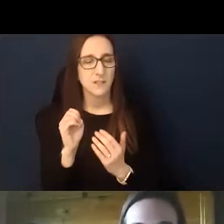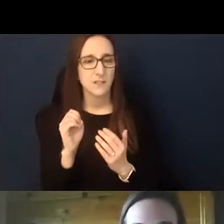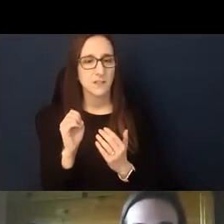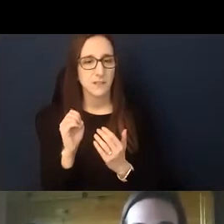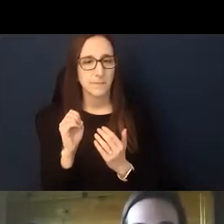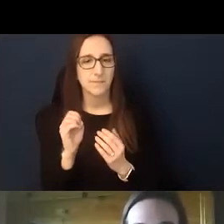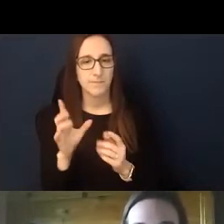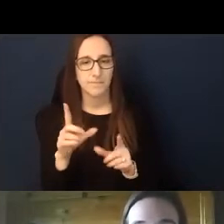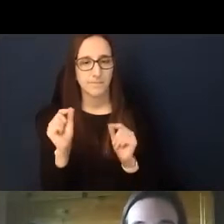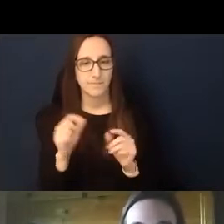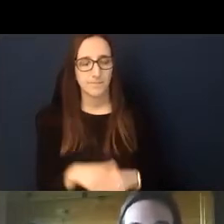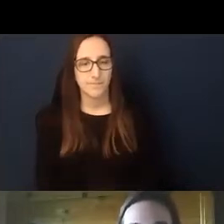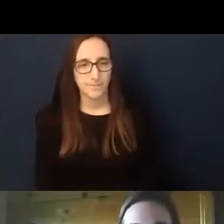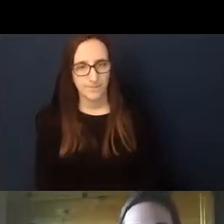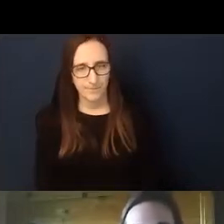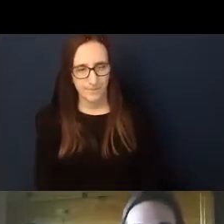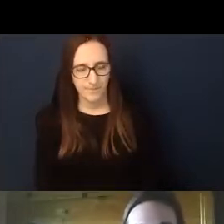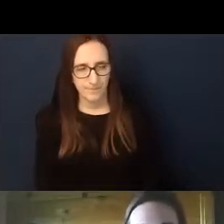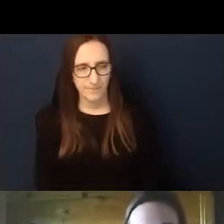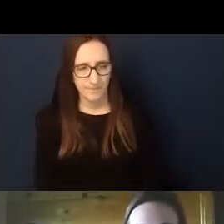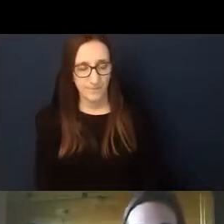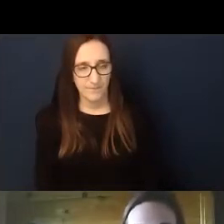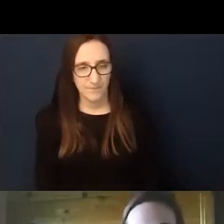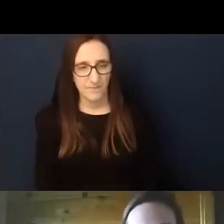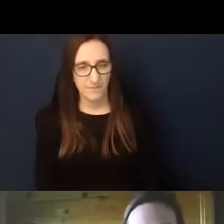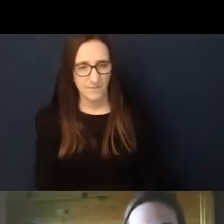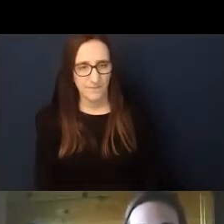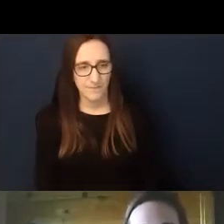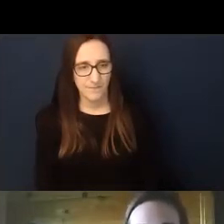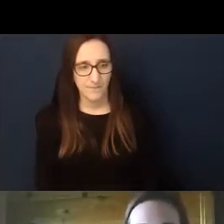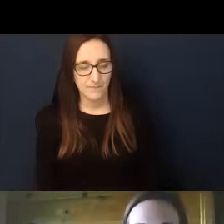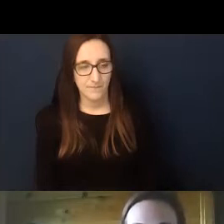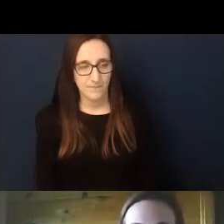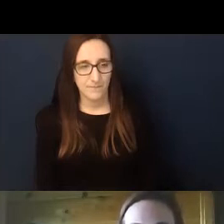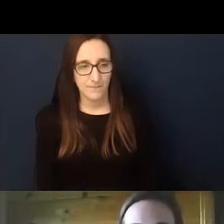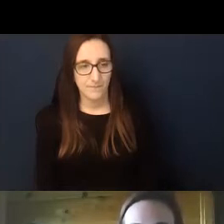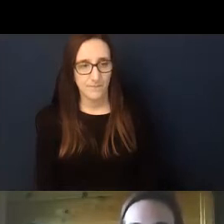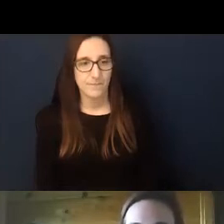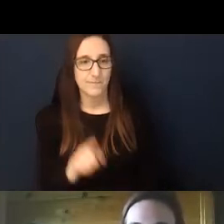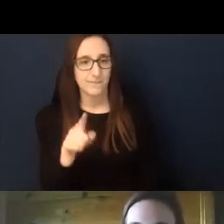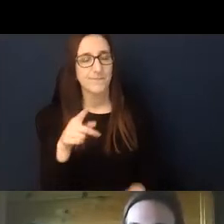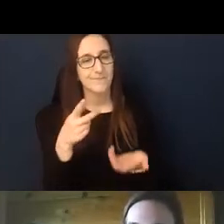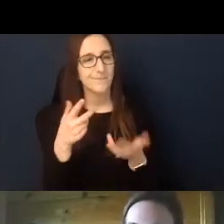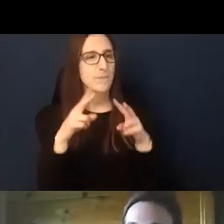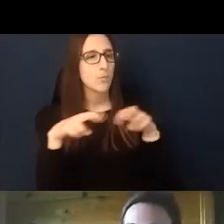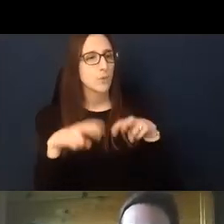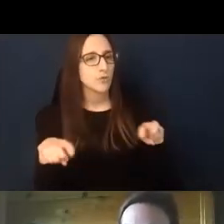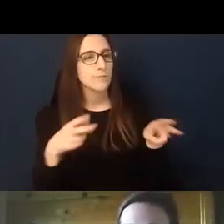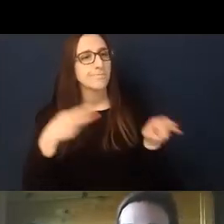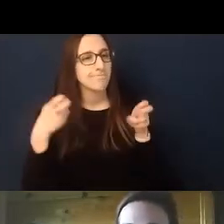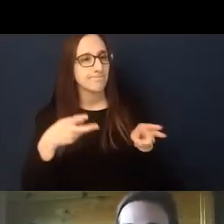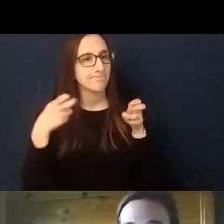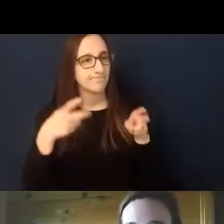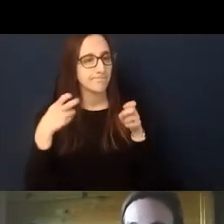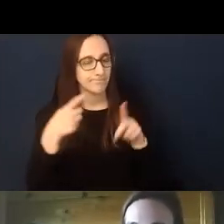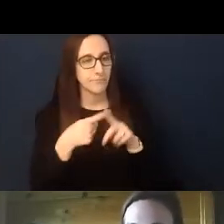Oh, there it goes. And these are just some resources that I got my information from